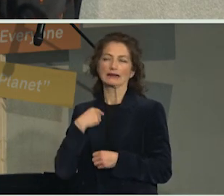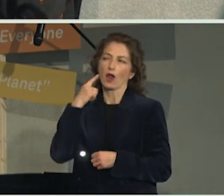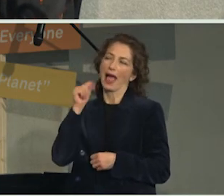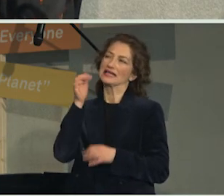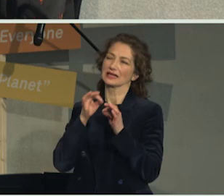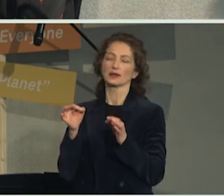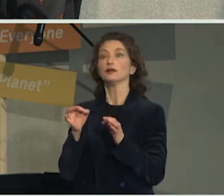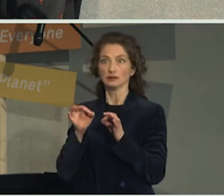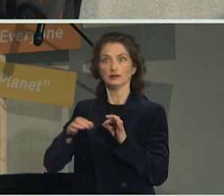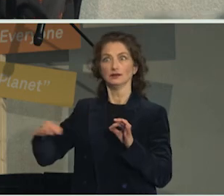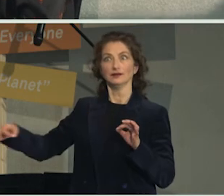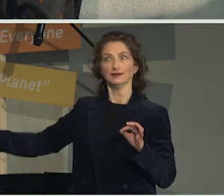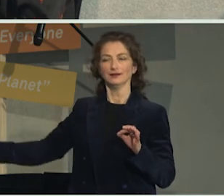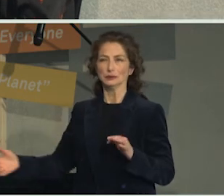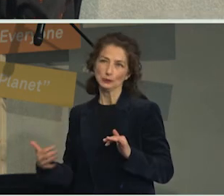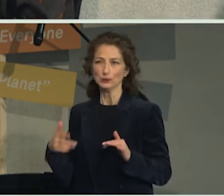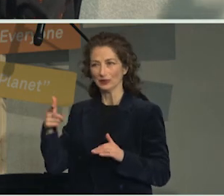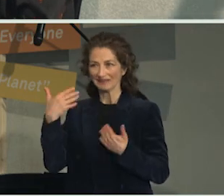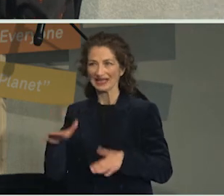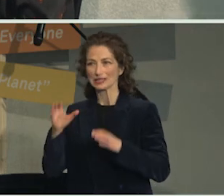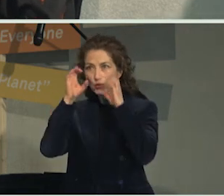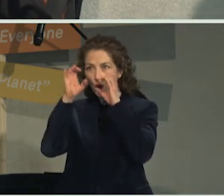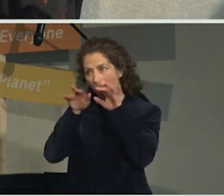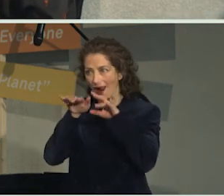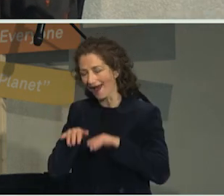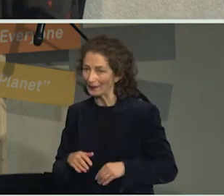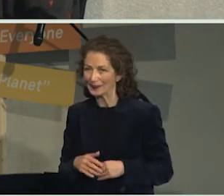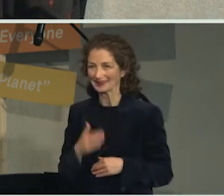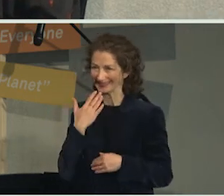oh, wow, you put in some effort to Google us, I guess. Thank you.